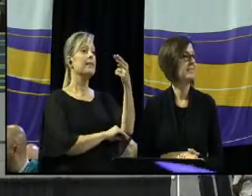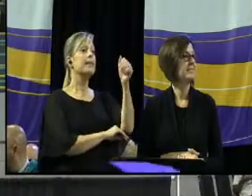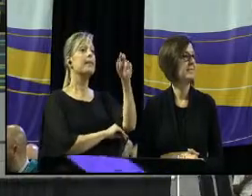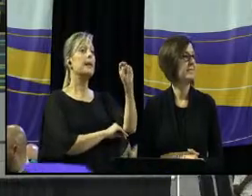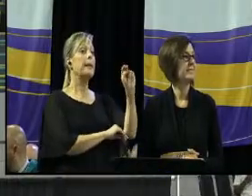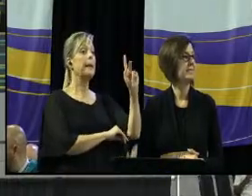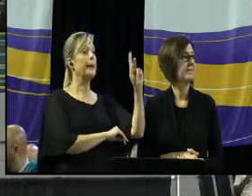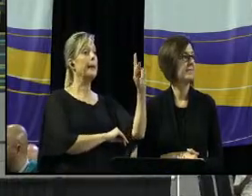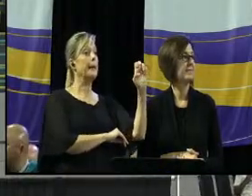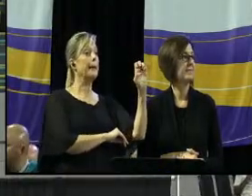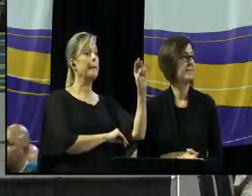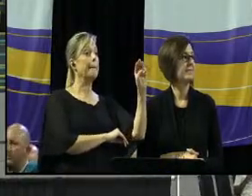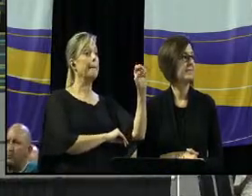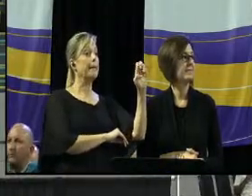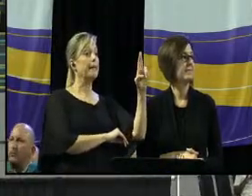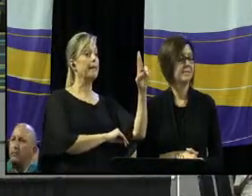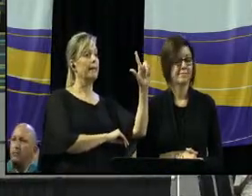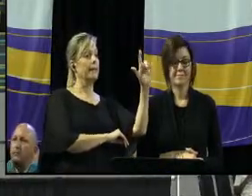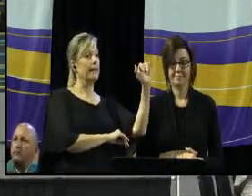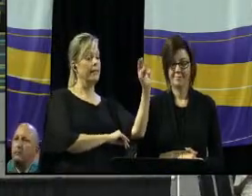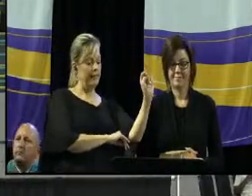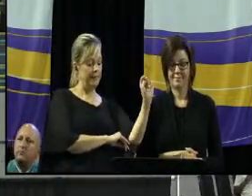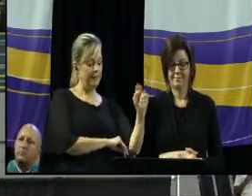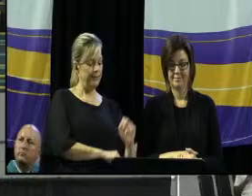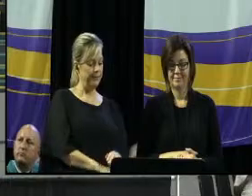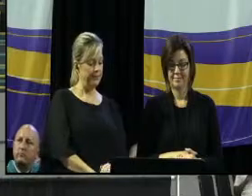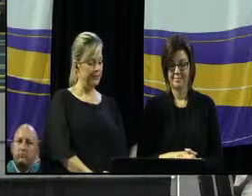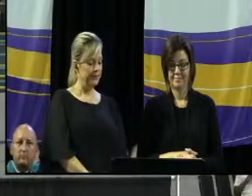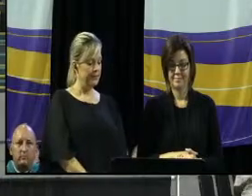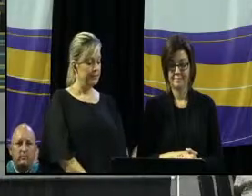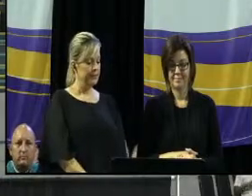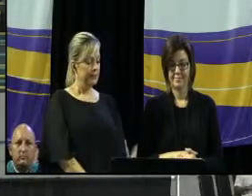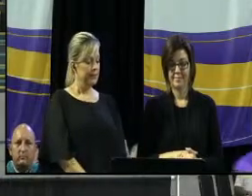Ethan William Kimmerlin.